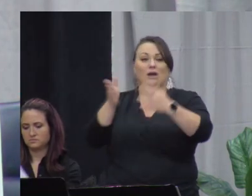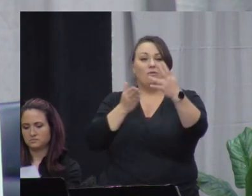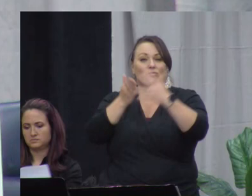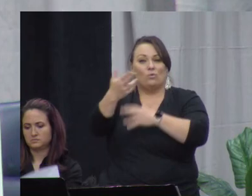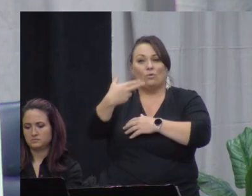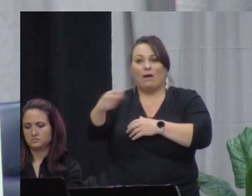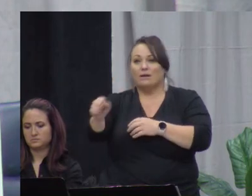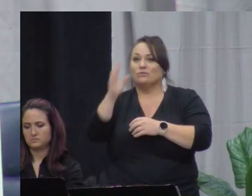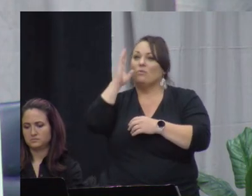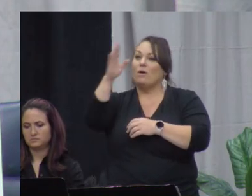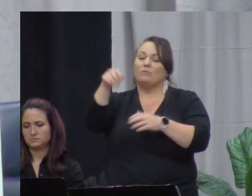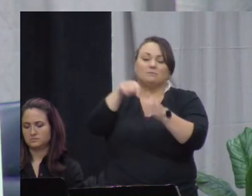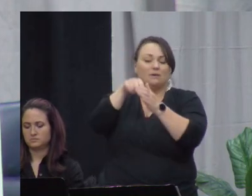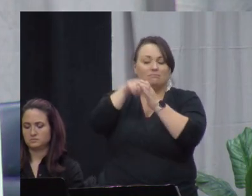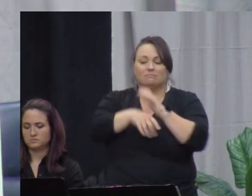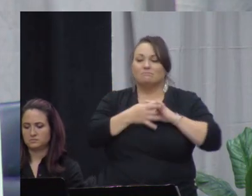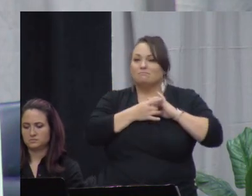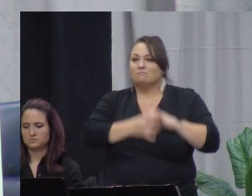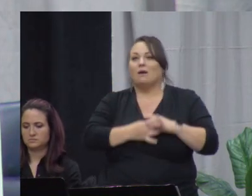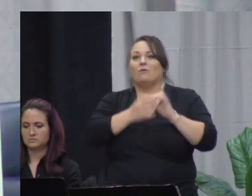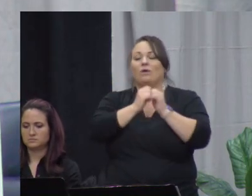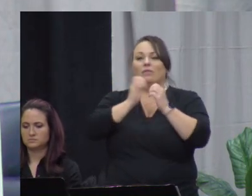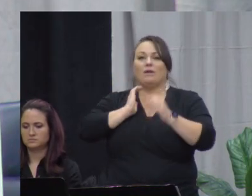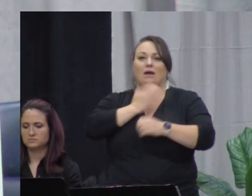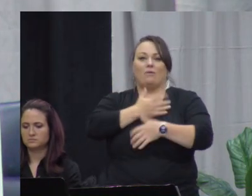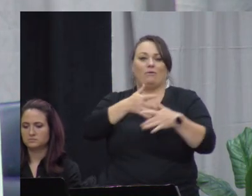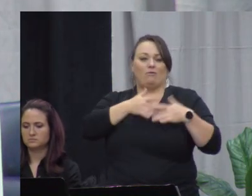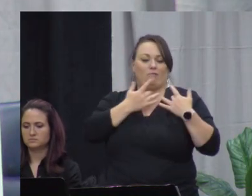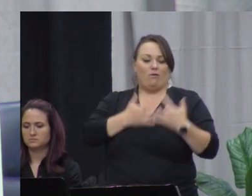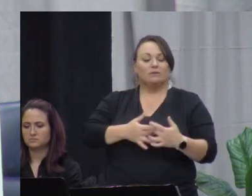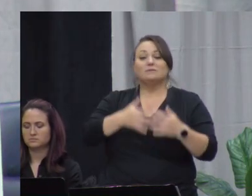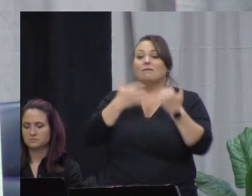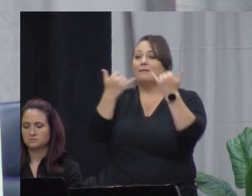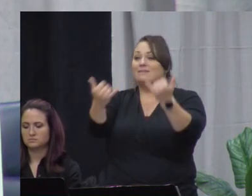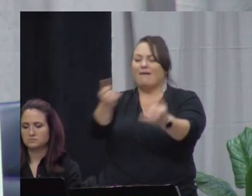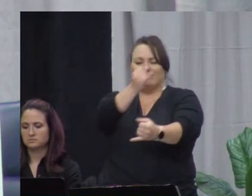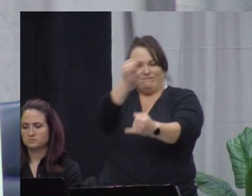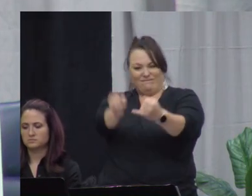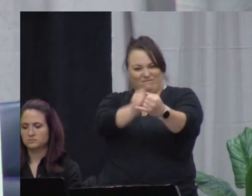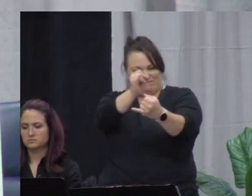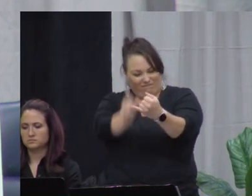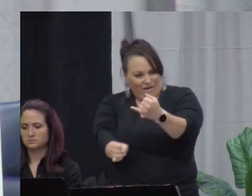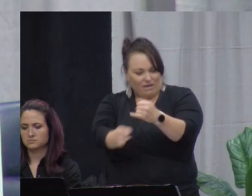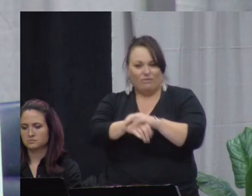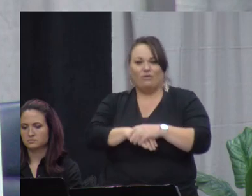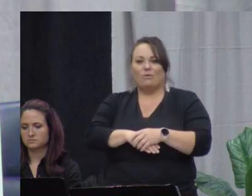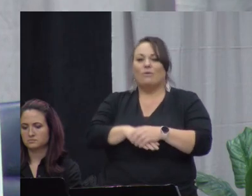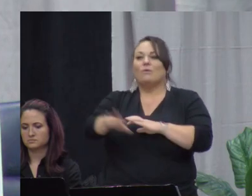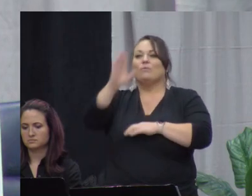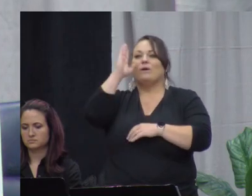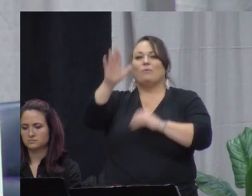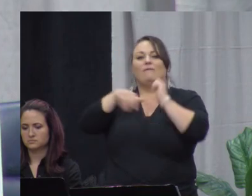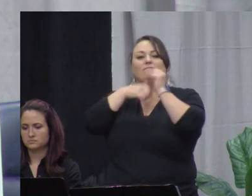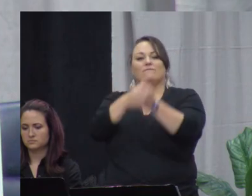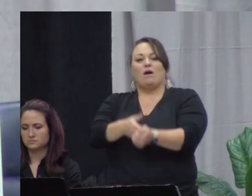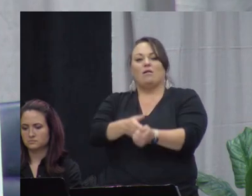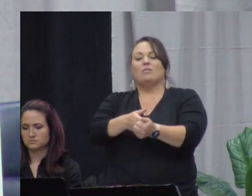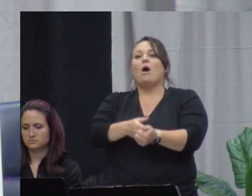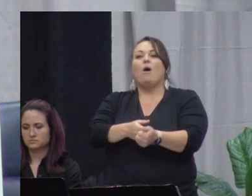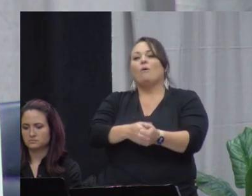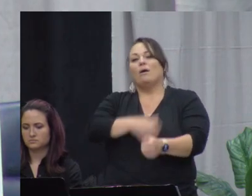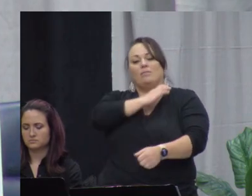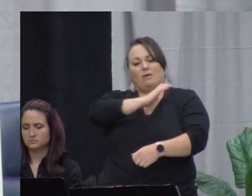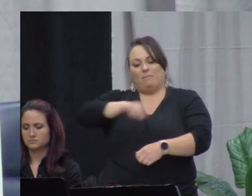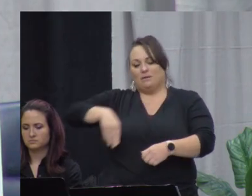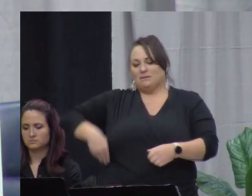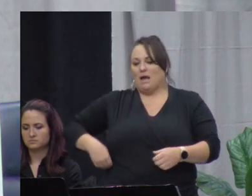will always be deep within our hearts. And now, as a final act of unity, we will follow the Manzano tradition